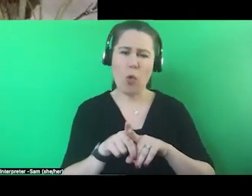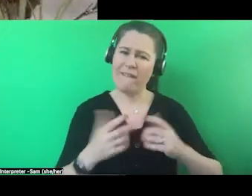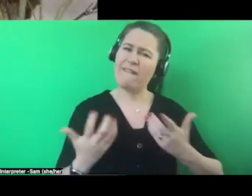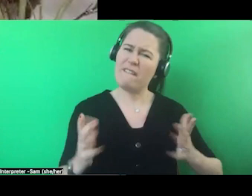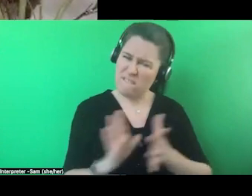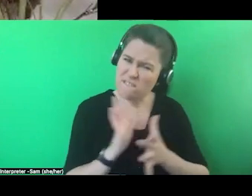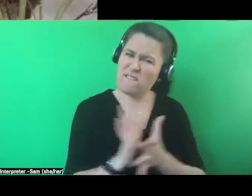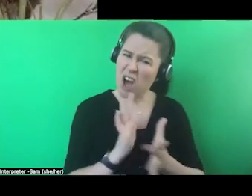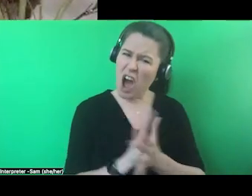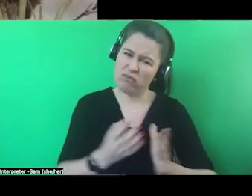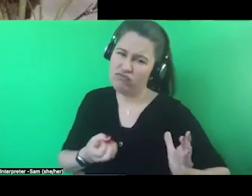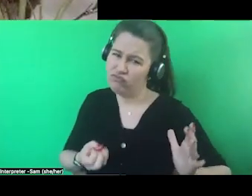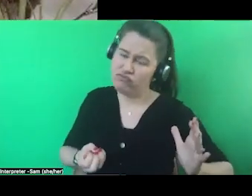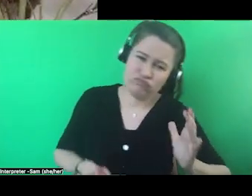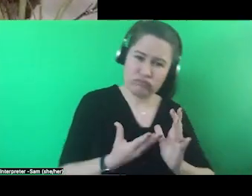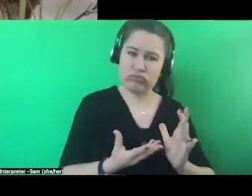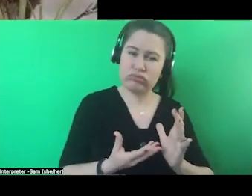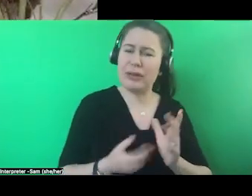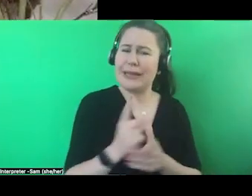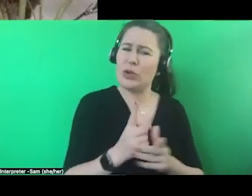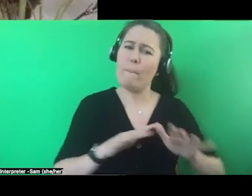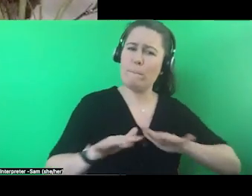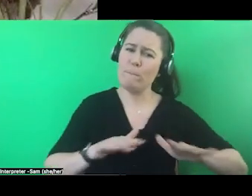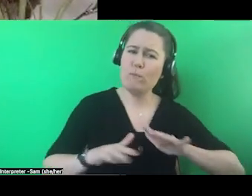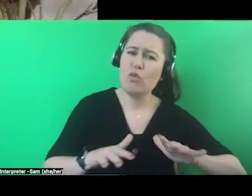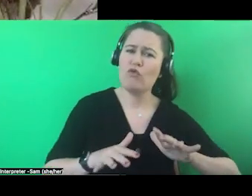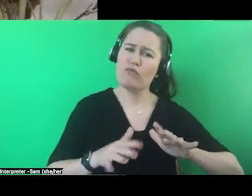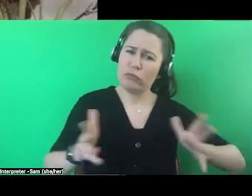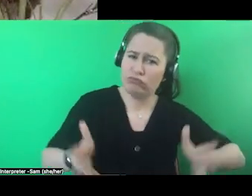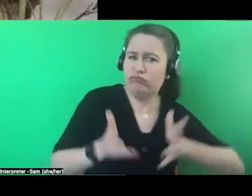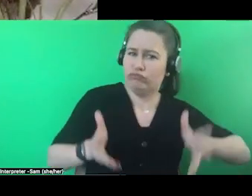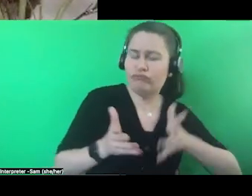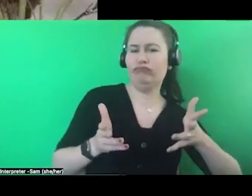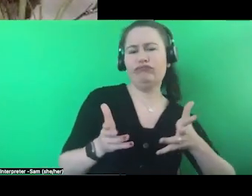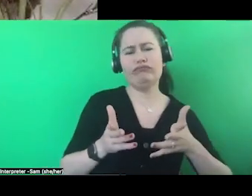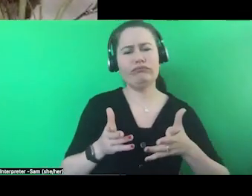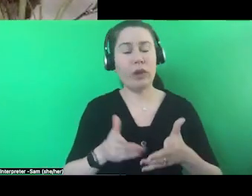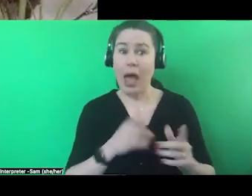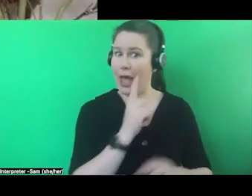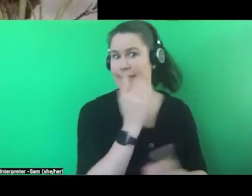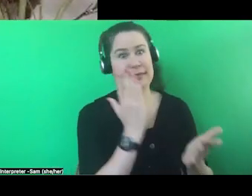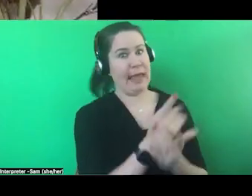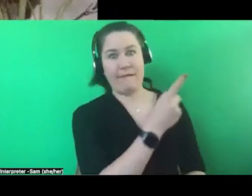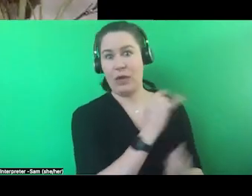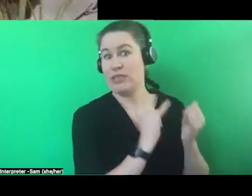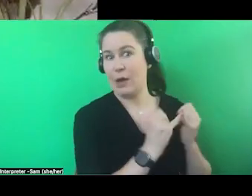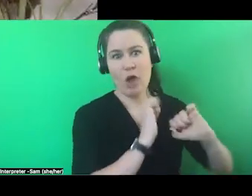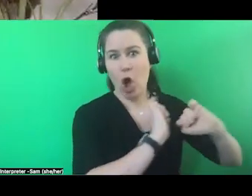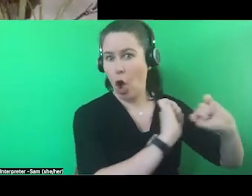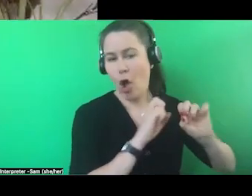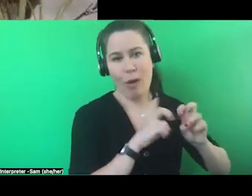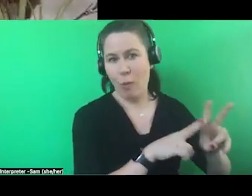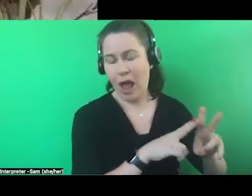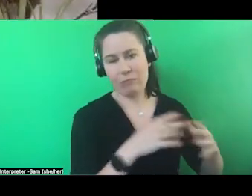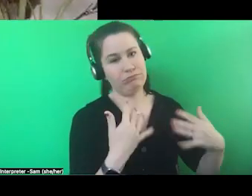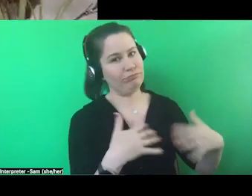into movement practice, really. And that definitely was the case with Sylvia's practice. And I